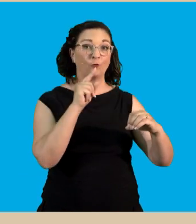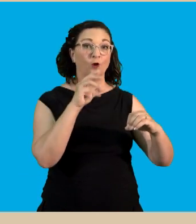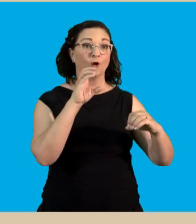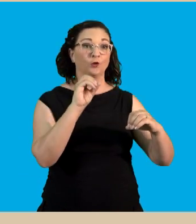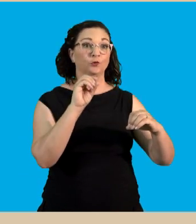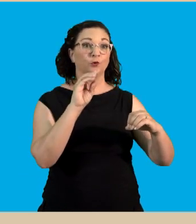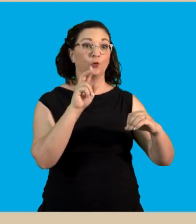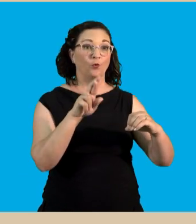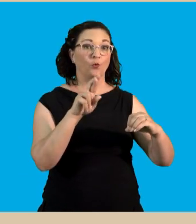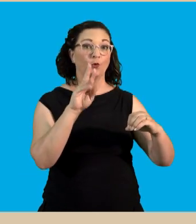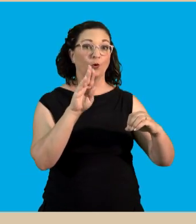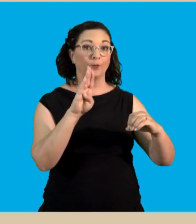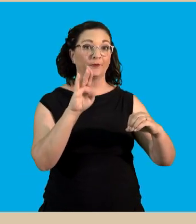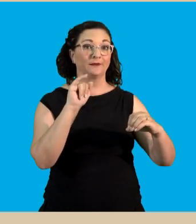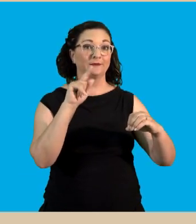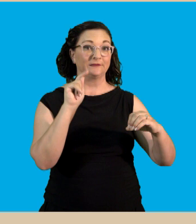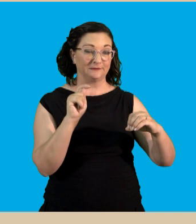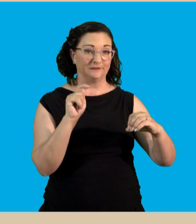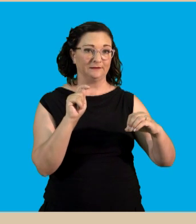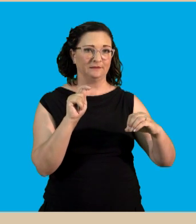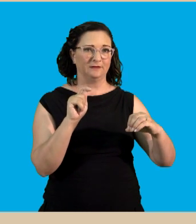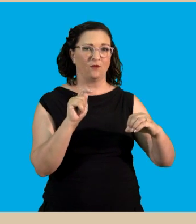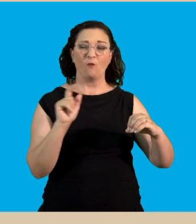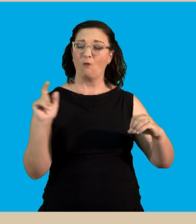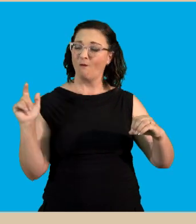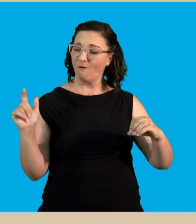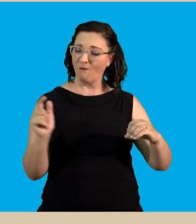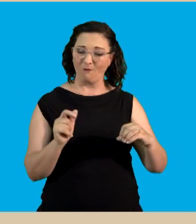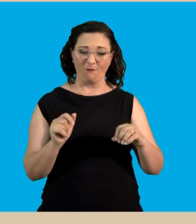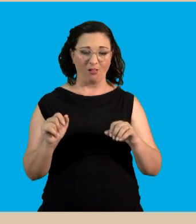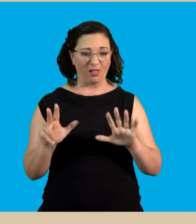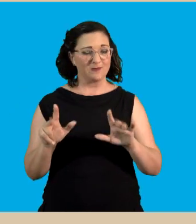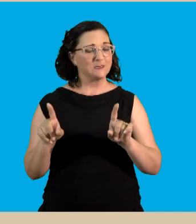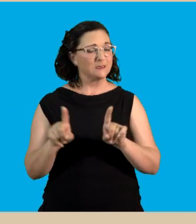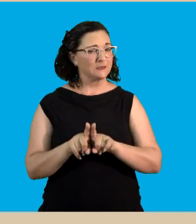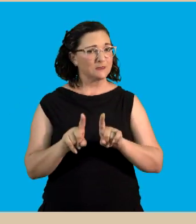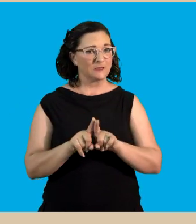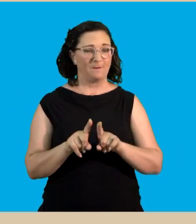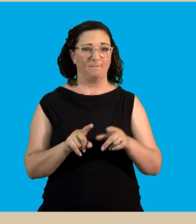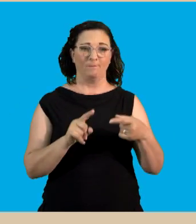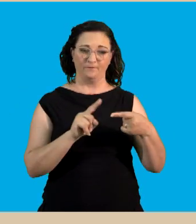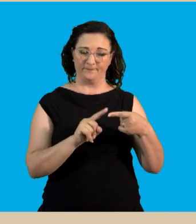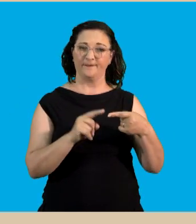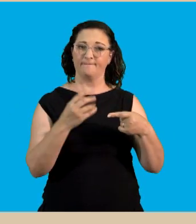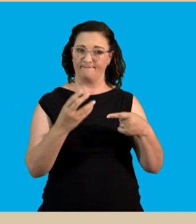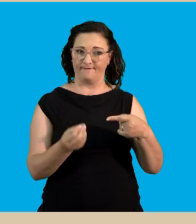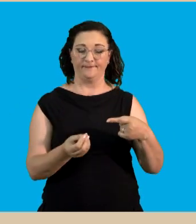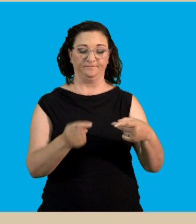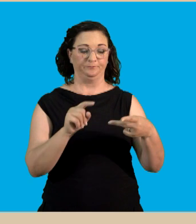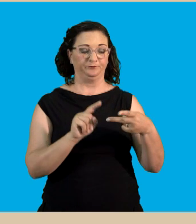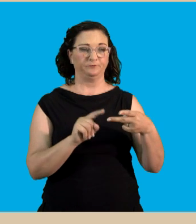And this is what is the same, not just for 2 planets, but for all of them. And they